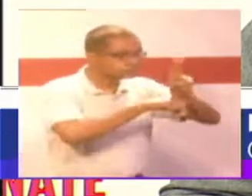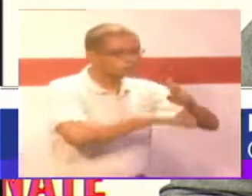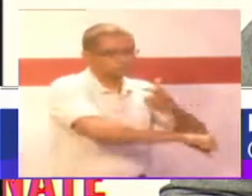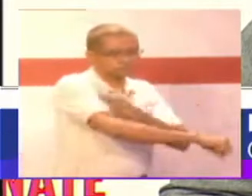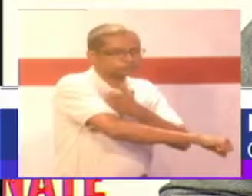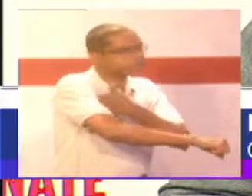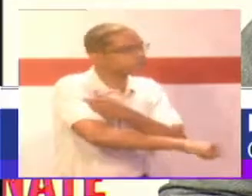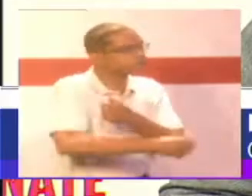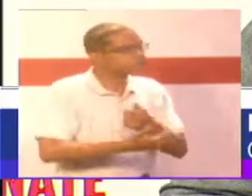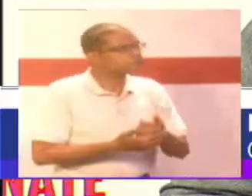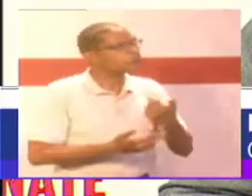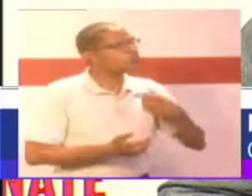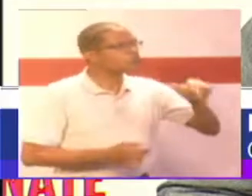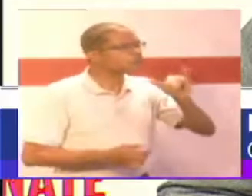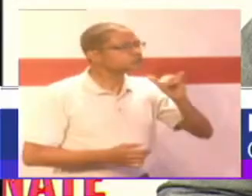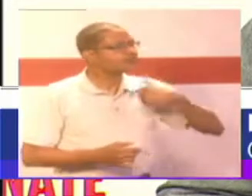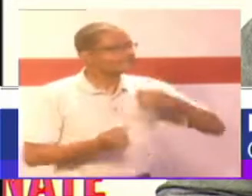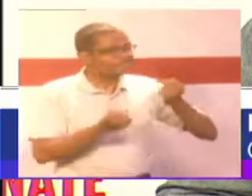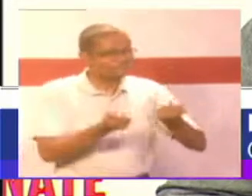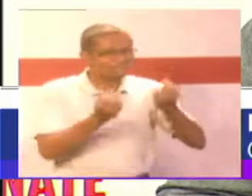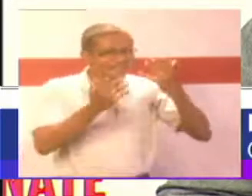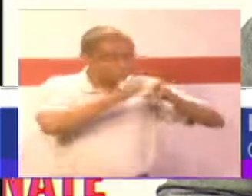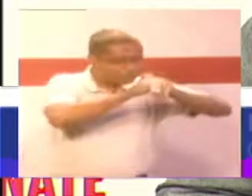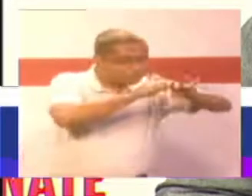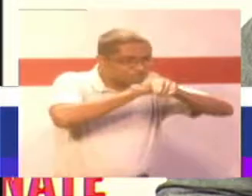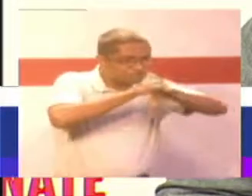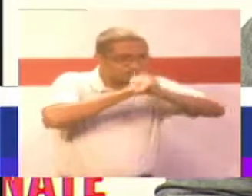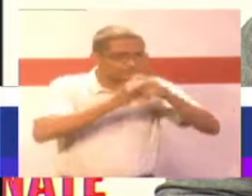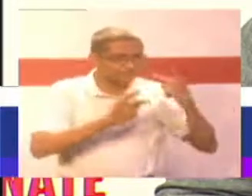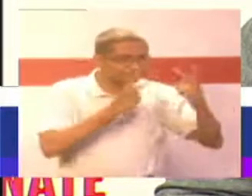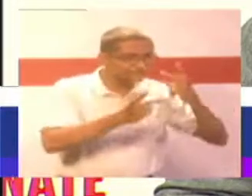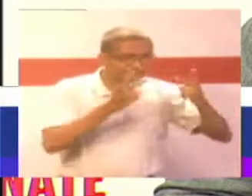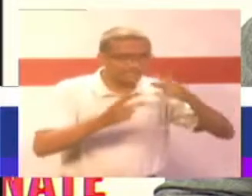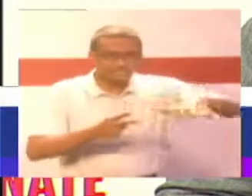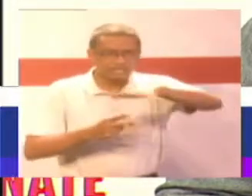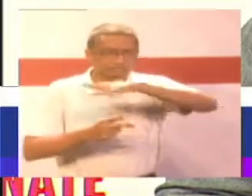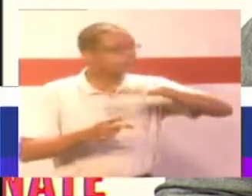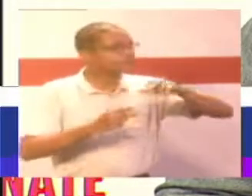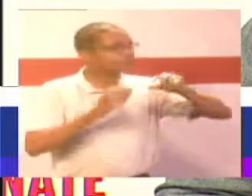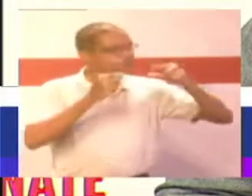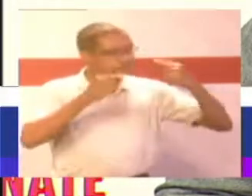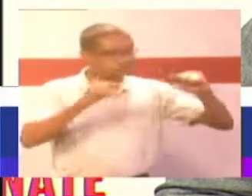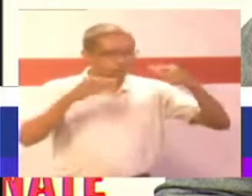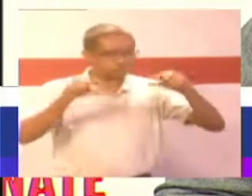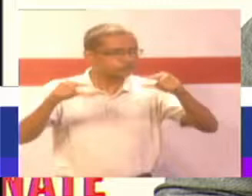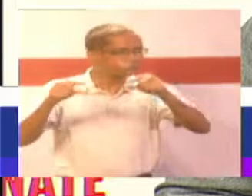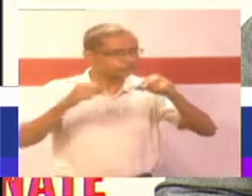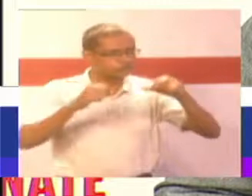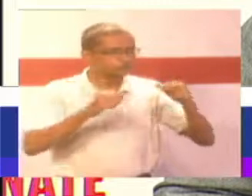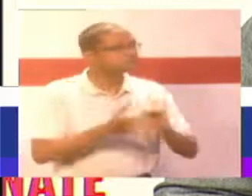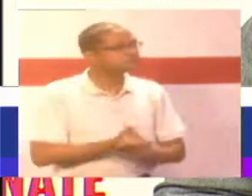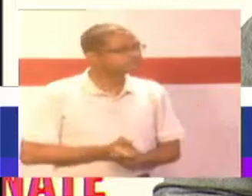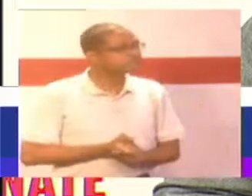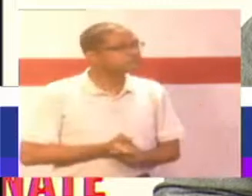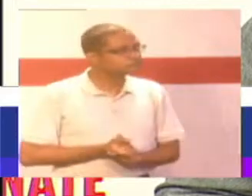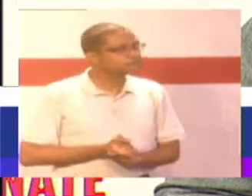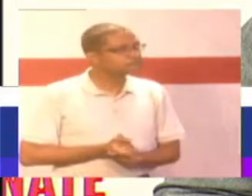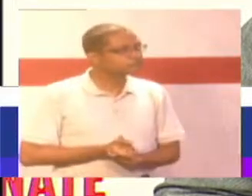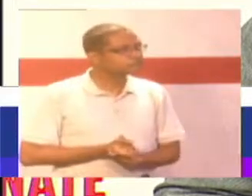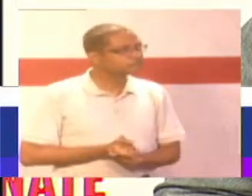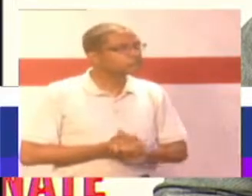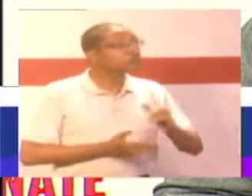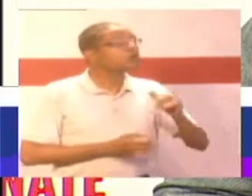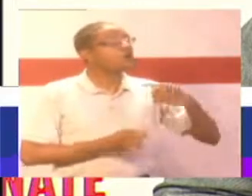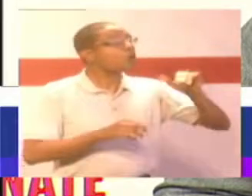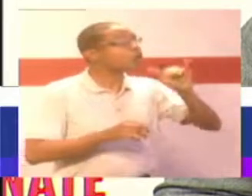multiple outreach campaigns at some of the more popular supermarkets towards month end. We have gone door